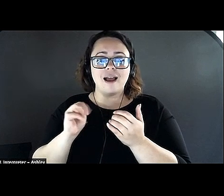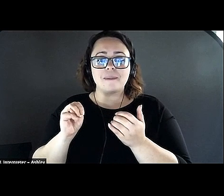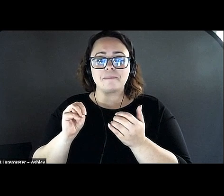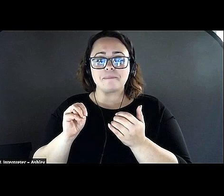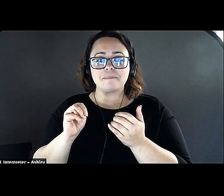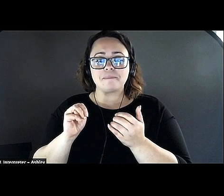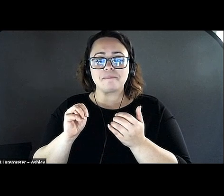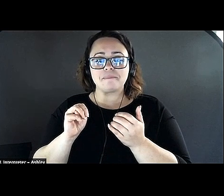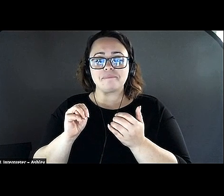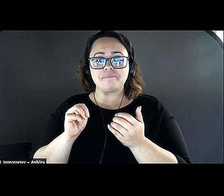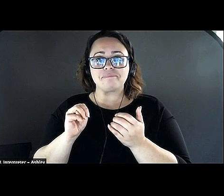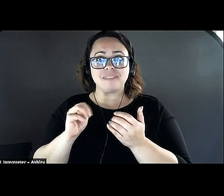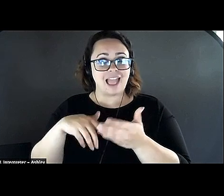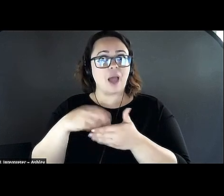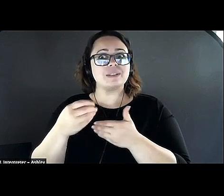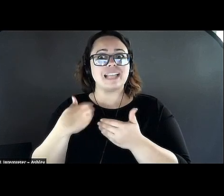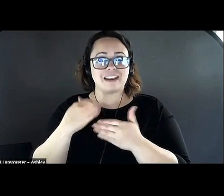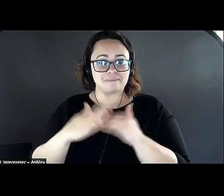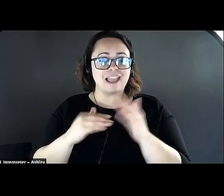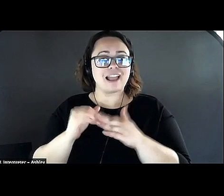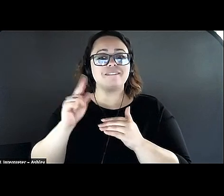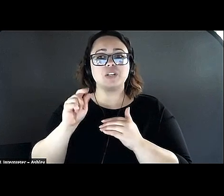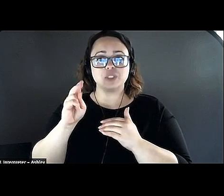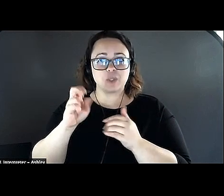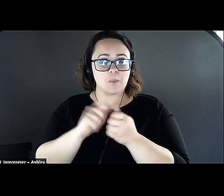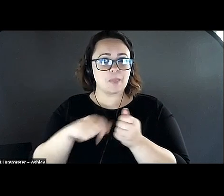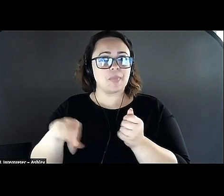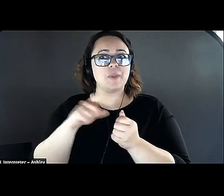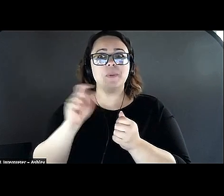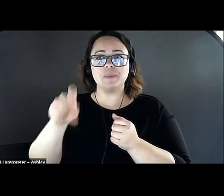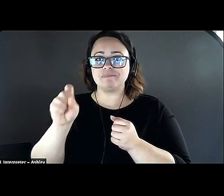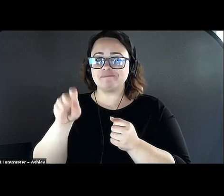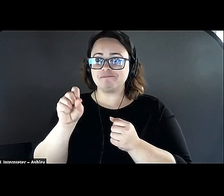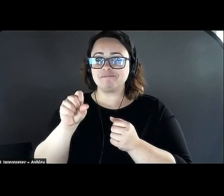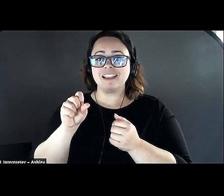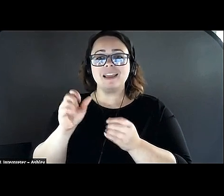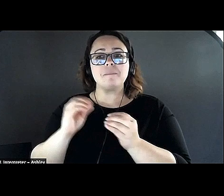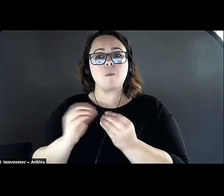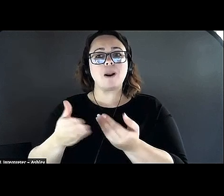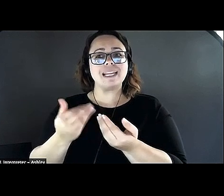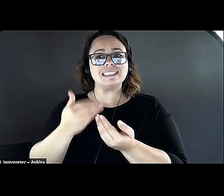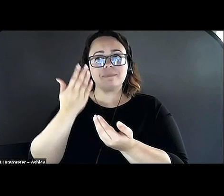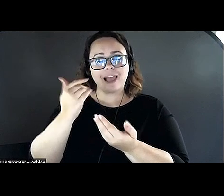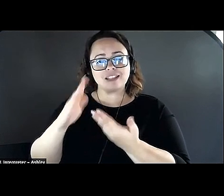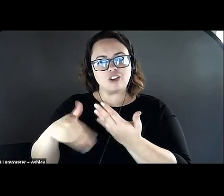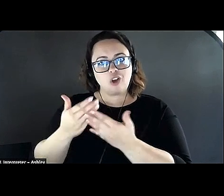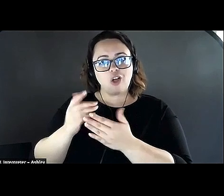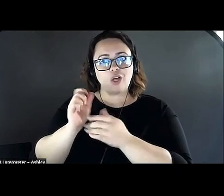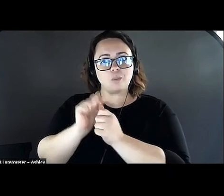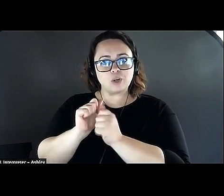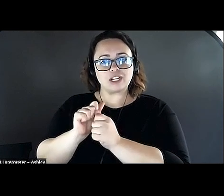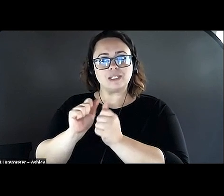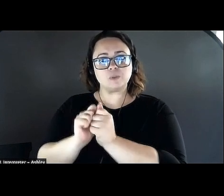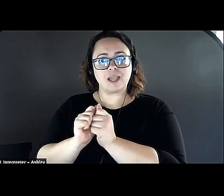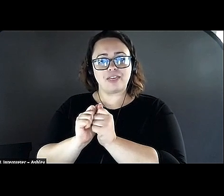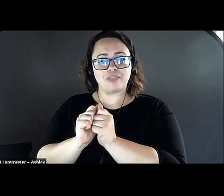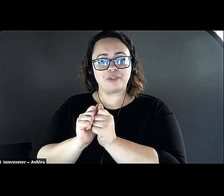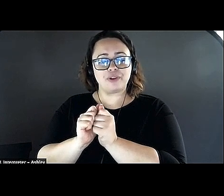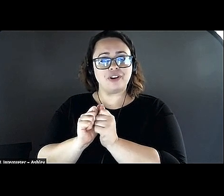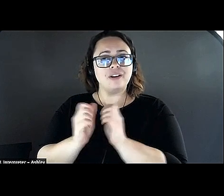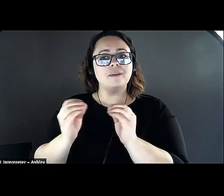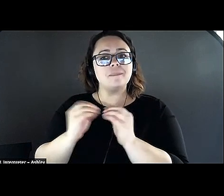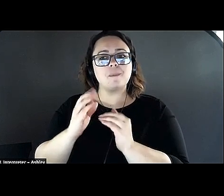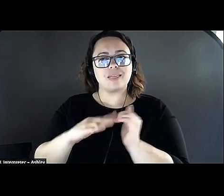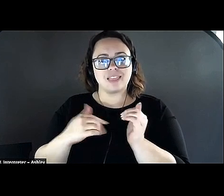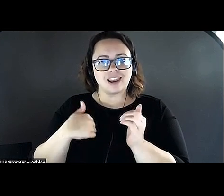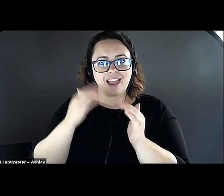Definitely stepping outside of my comfort zone with you guys was easier because we were in it together. And it was much more than I